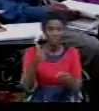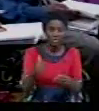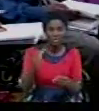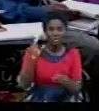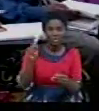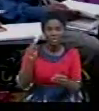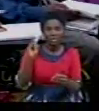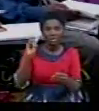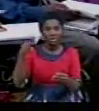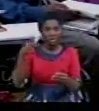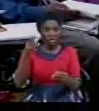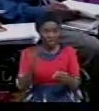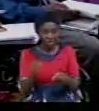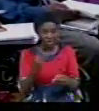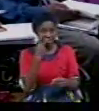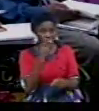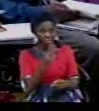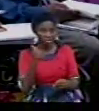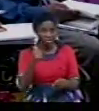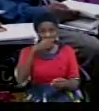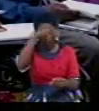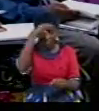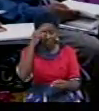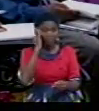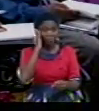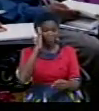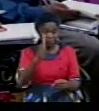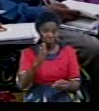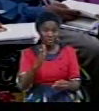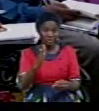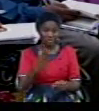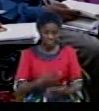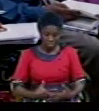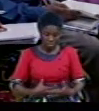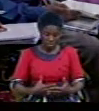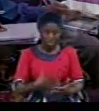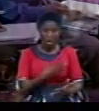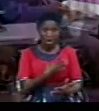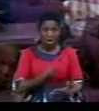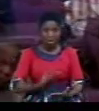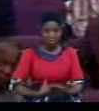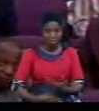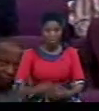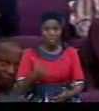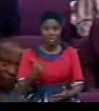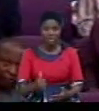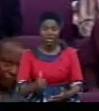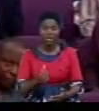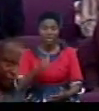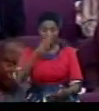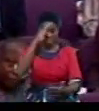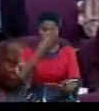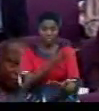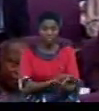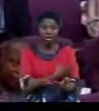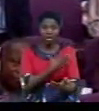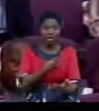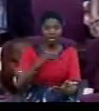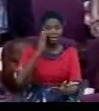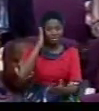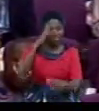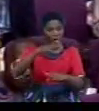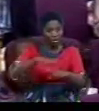a virgin shall conceive and bear a son and shall call his